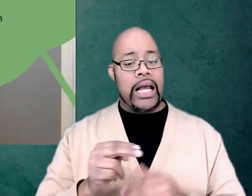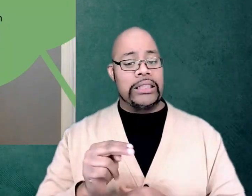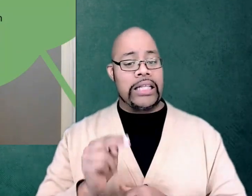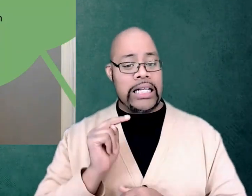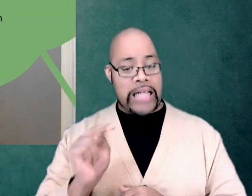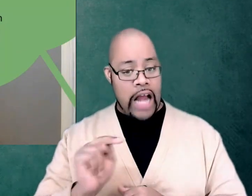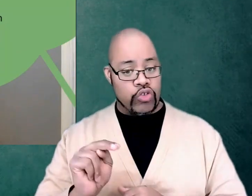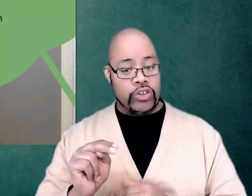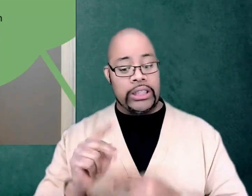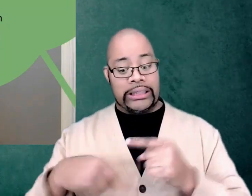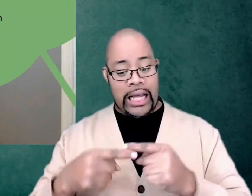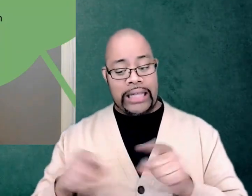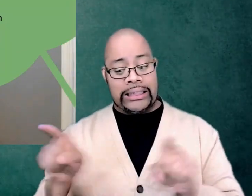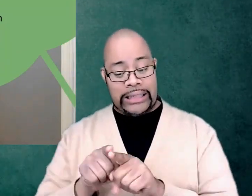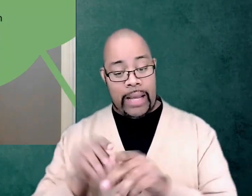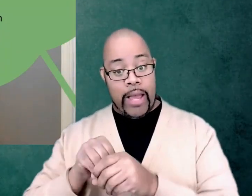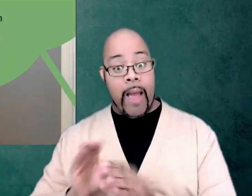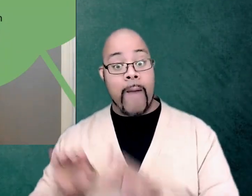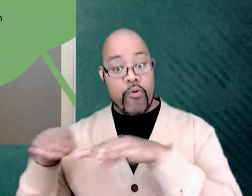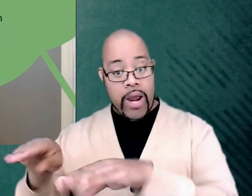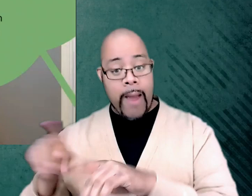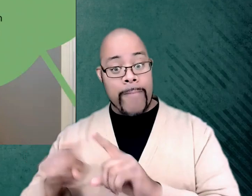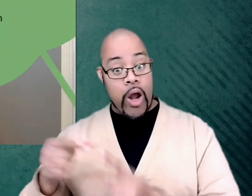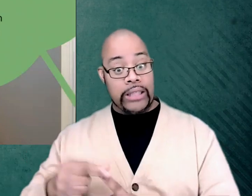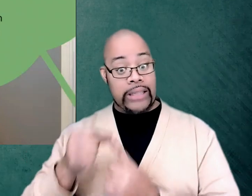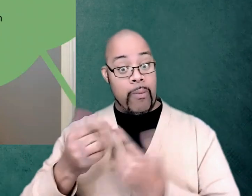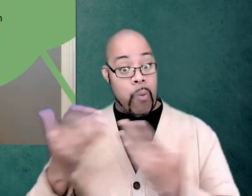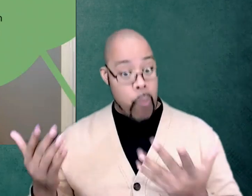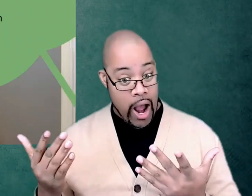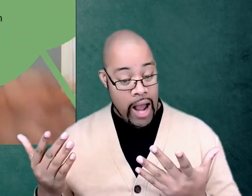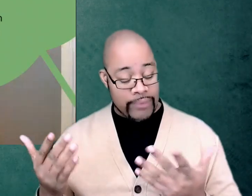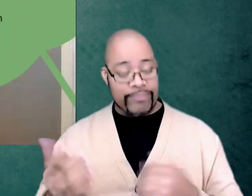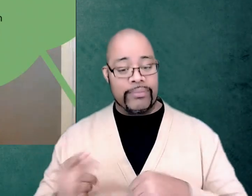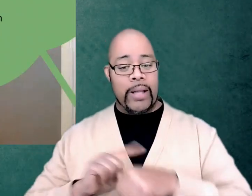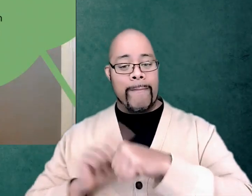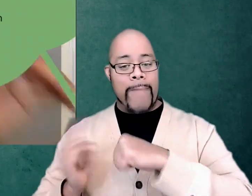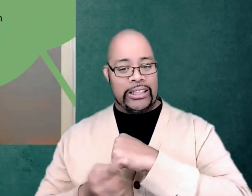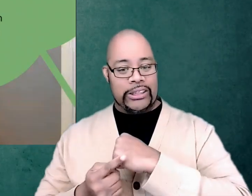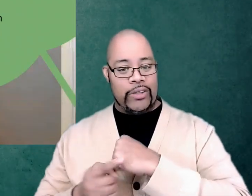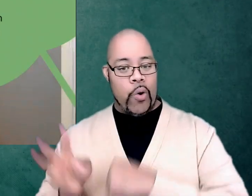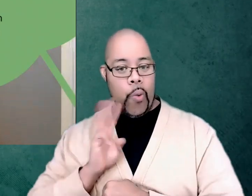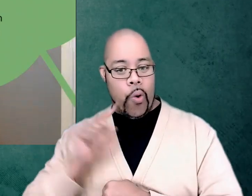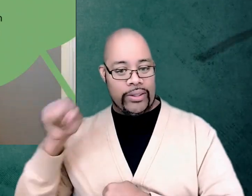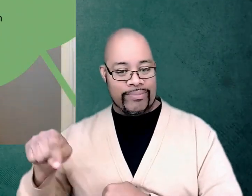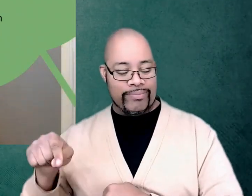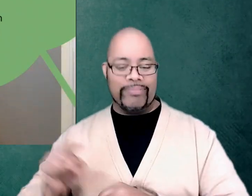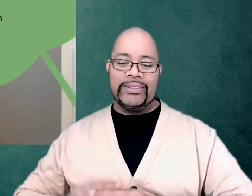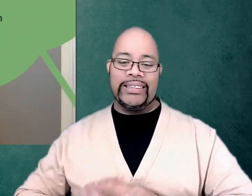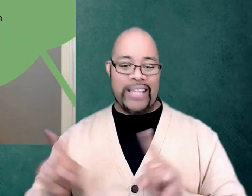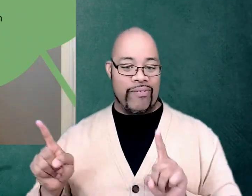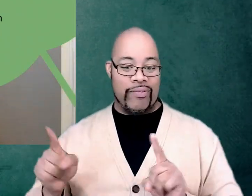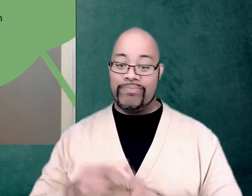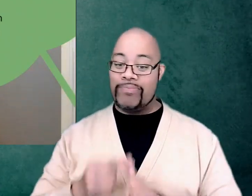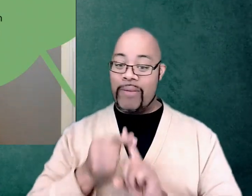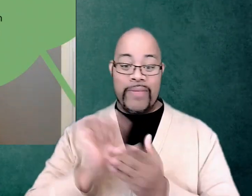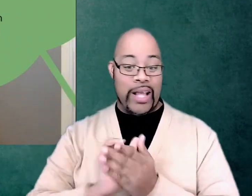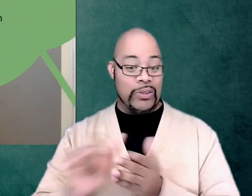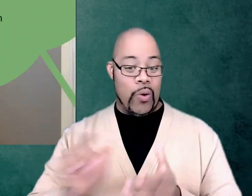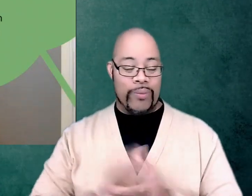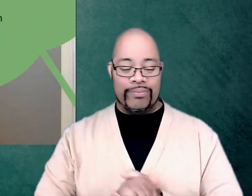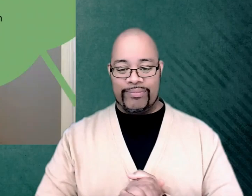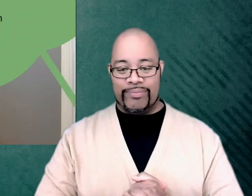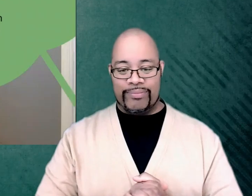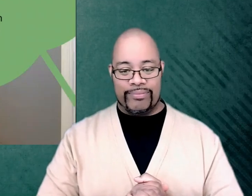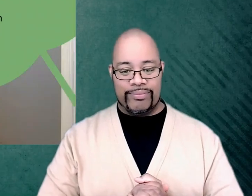cycle occurs the exact same way in marine ecosystems as it does in terrestrial systems. The only difference is that in marine ecosystems, it's carried out by